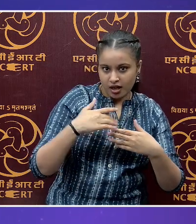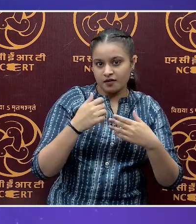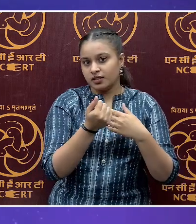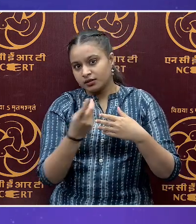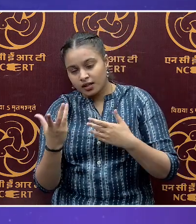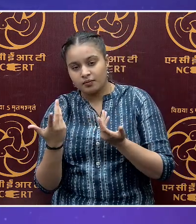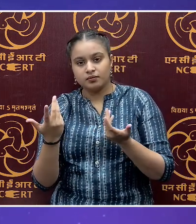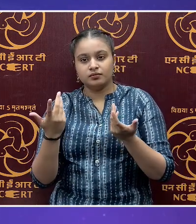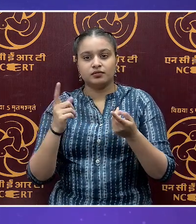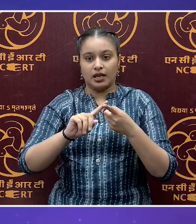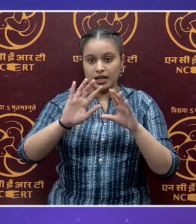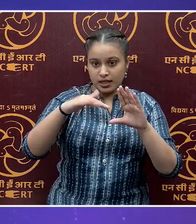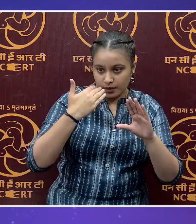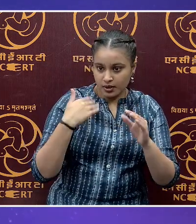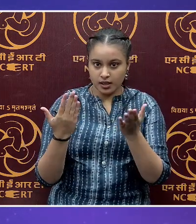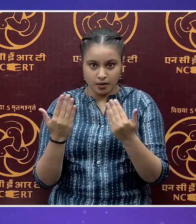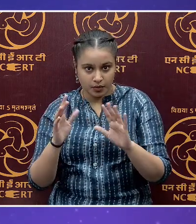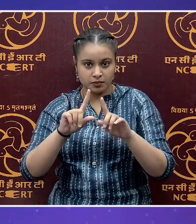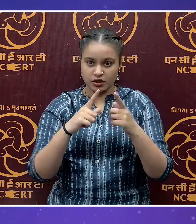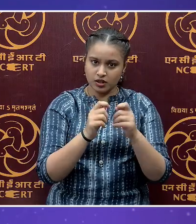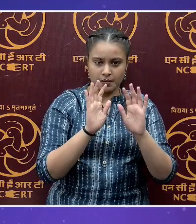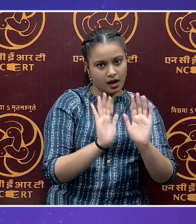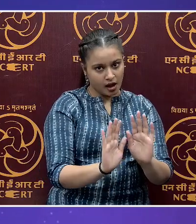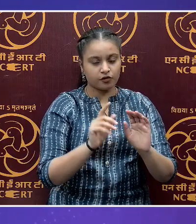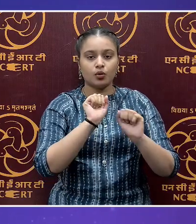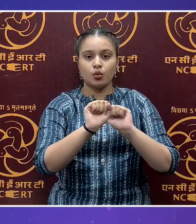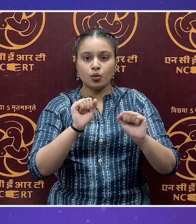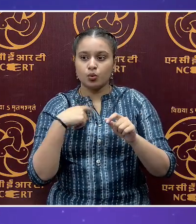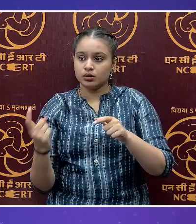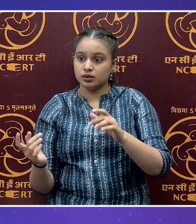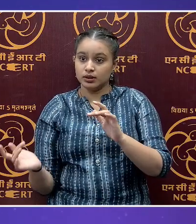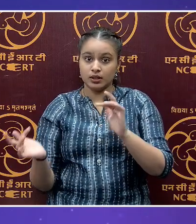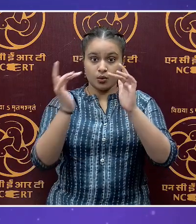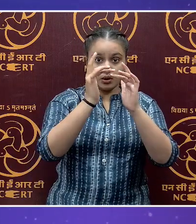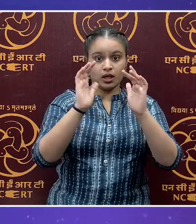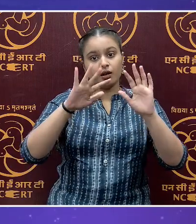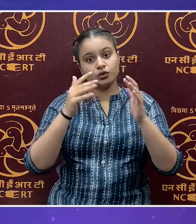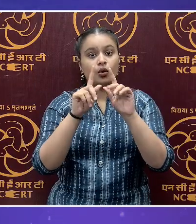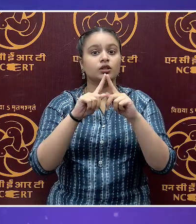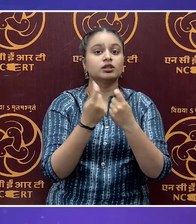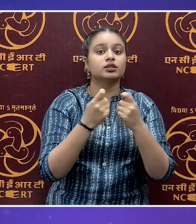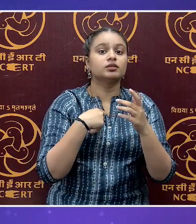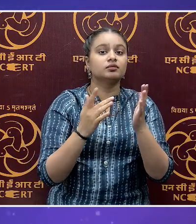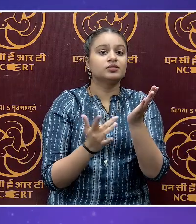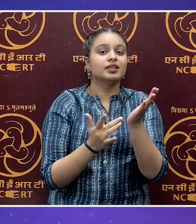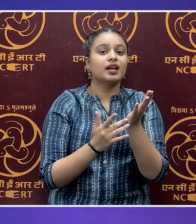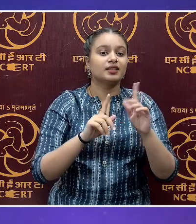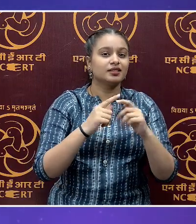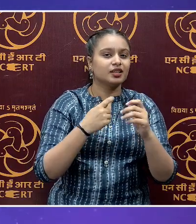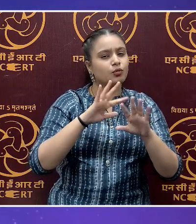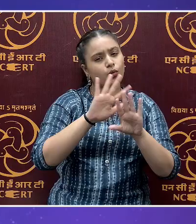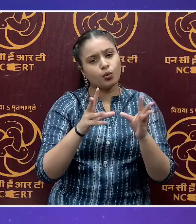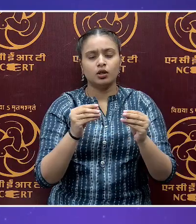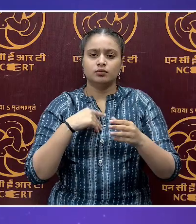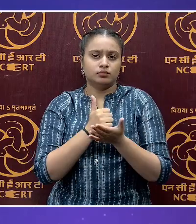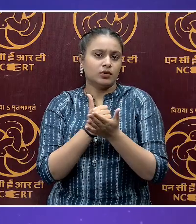that. Even an email ID is available to the team members. They can reach out to us, and technical team is helping us to taken care of this